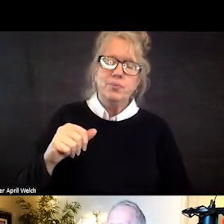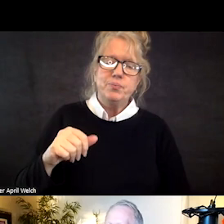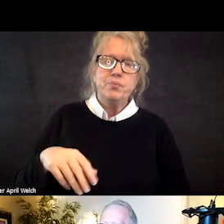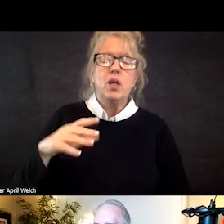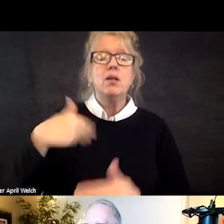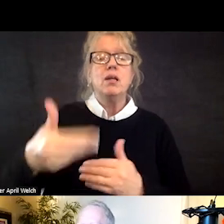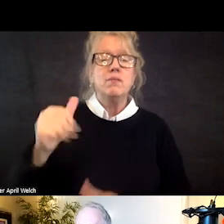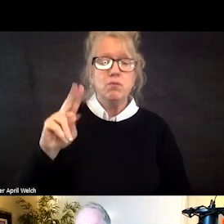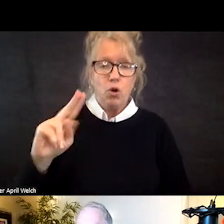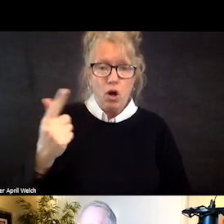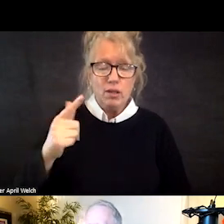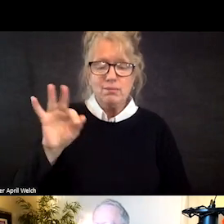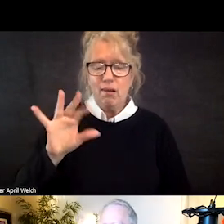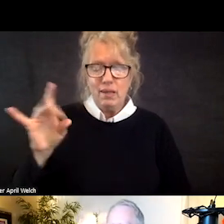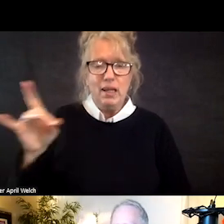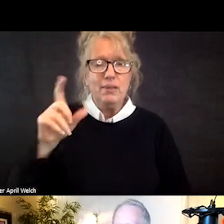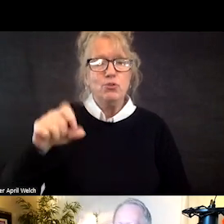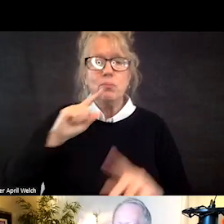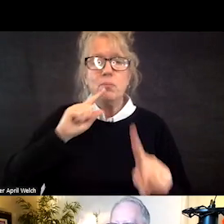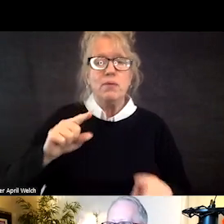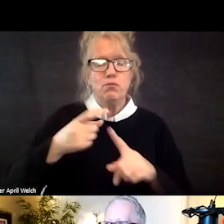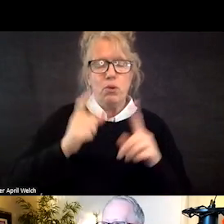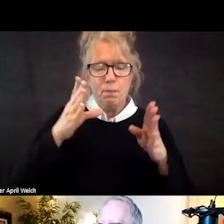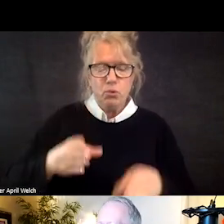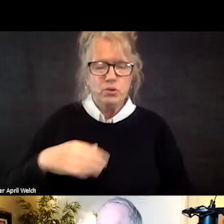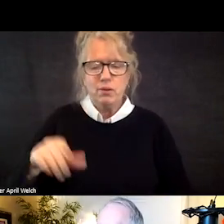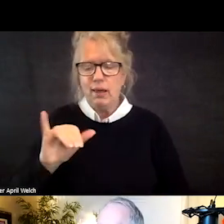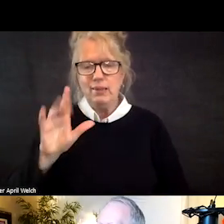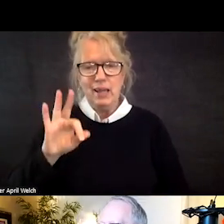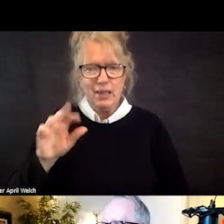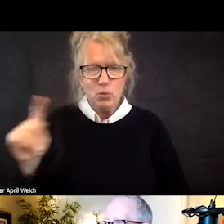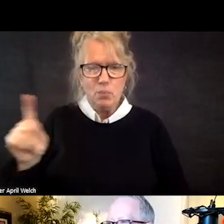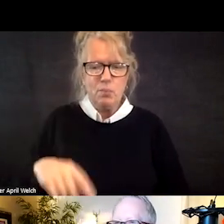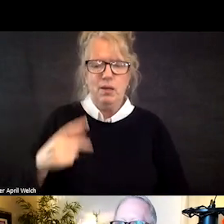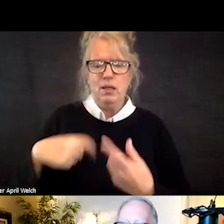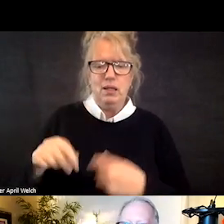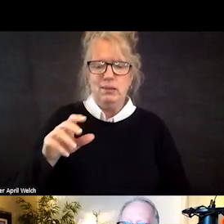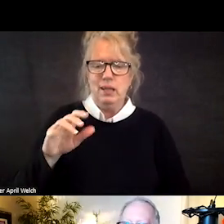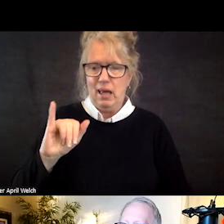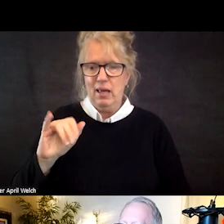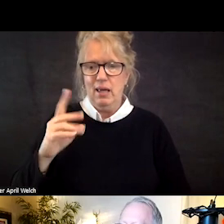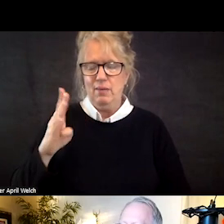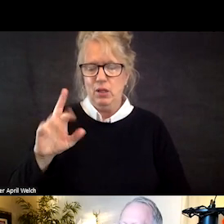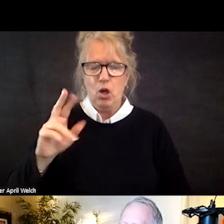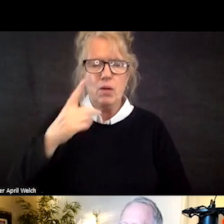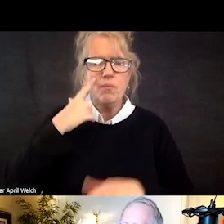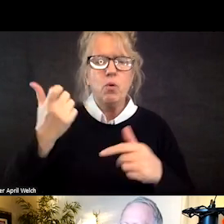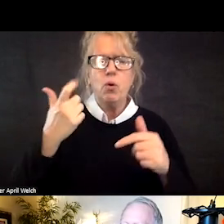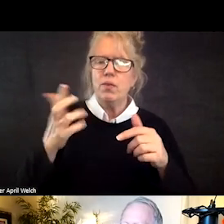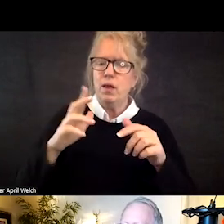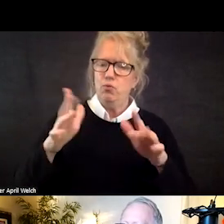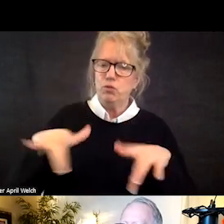In August, 988 should be answered by a person like 911 instead of an IVR recorded system.